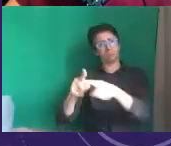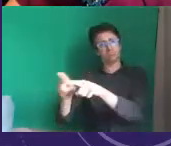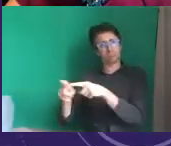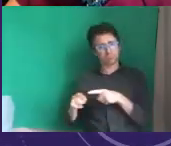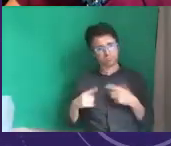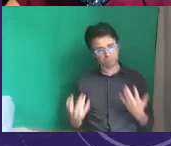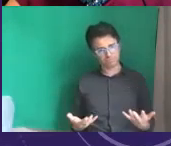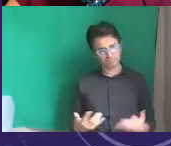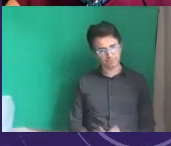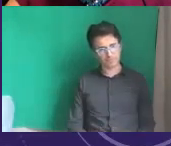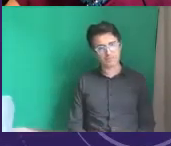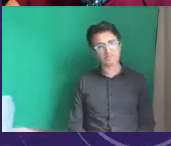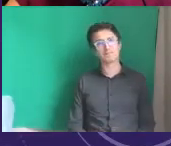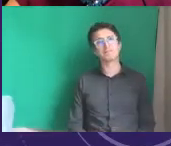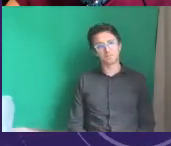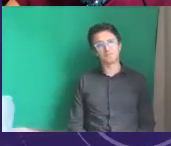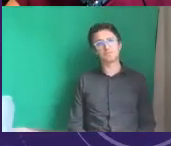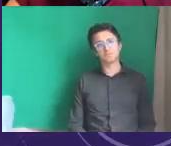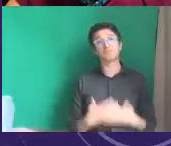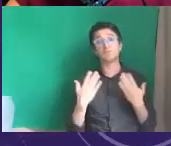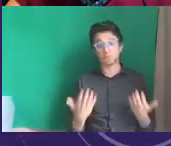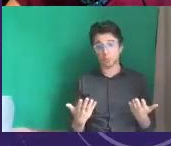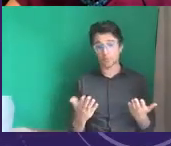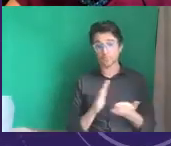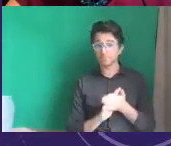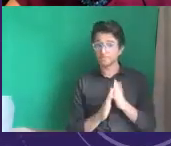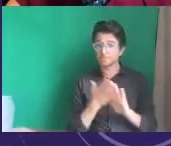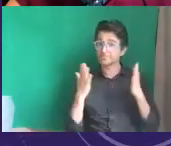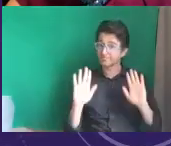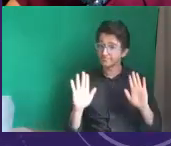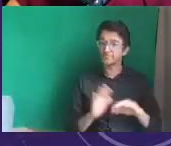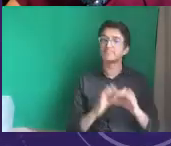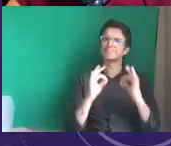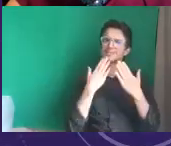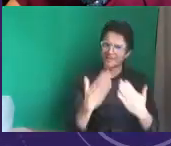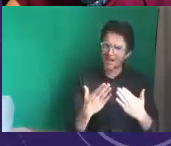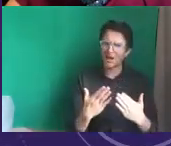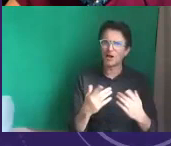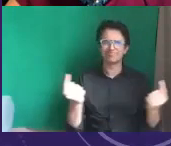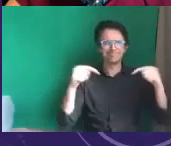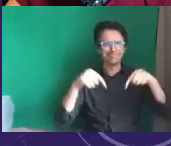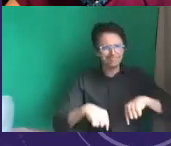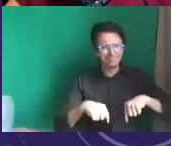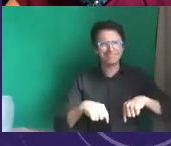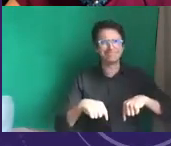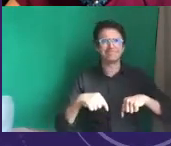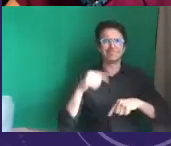to invite everyone to join me for the next week's webinar, which is going to be about creating inclusive